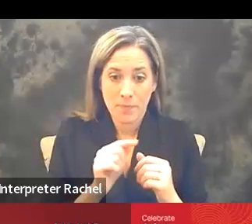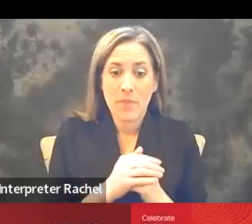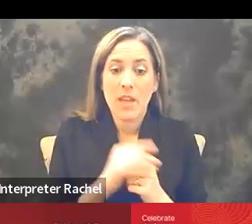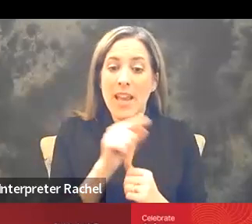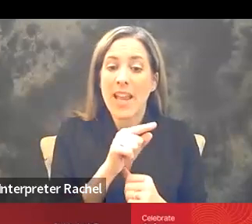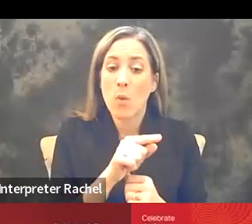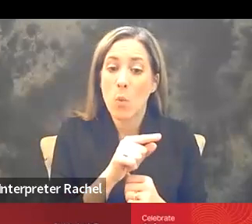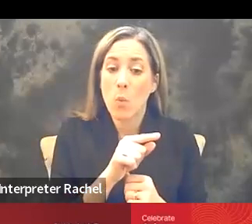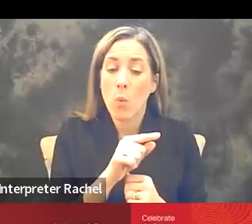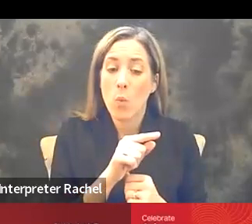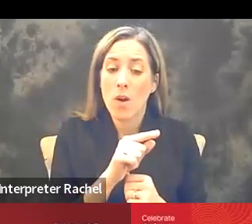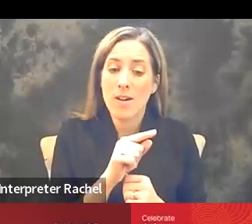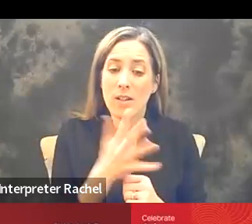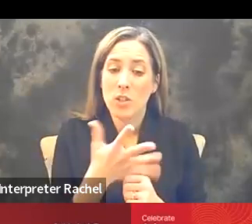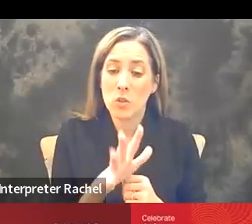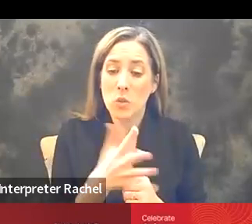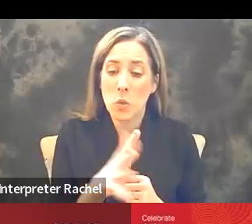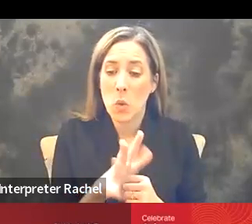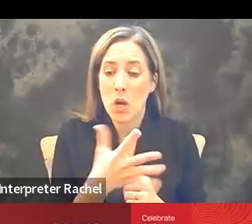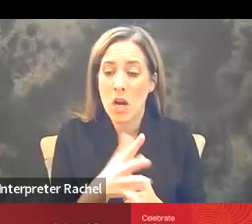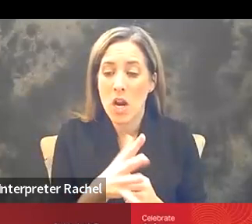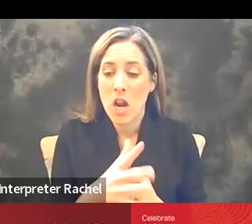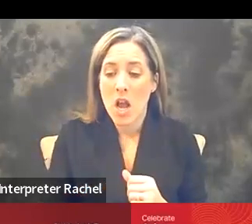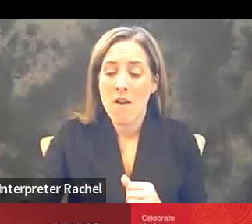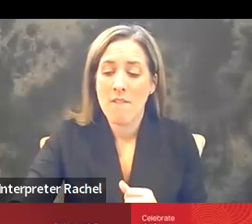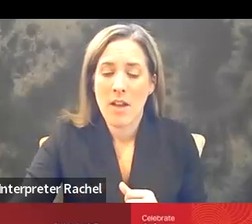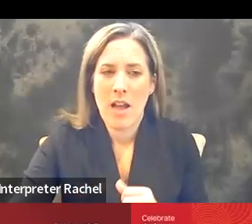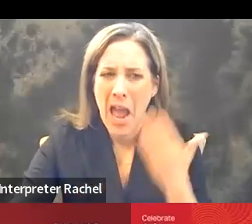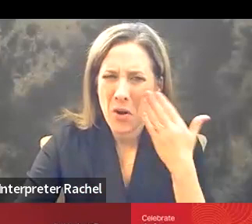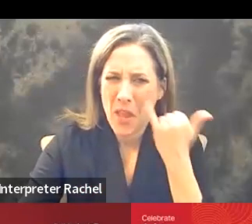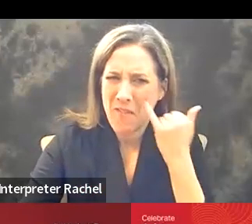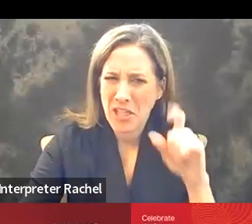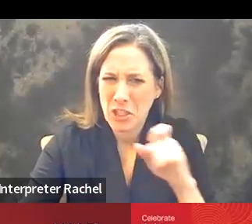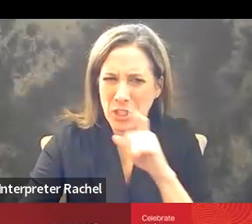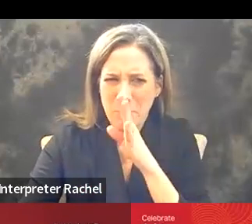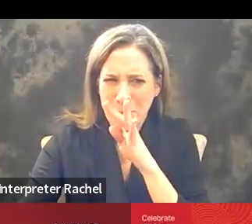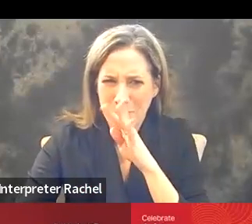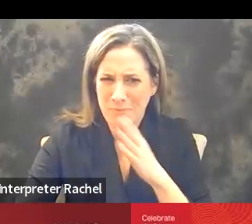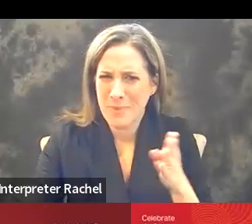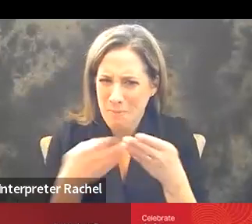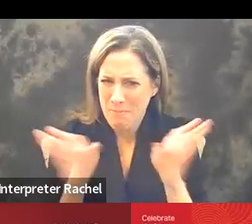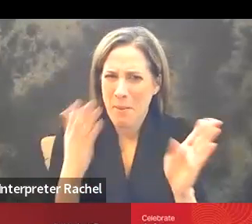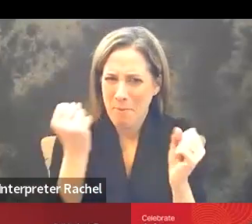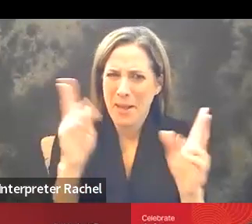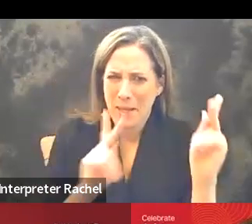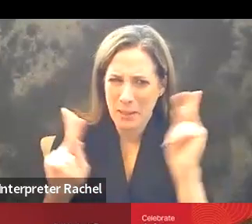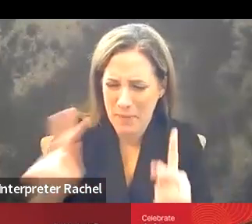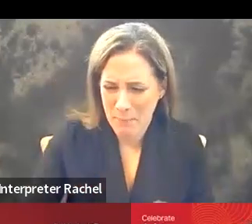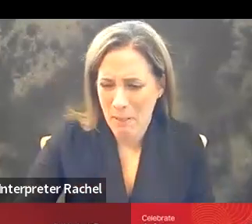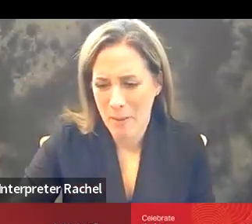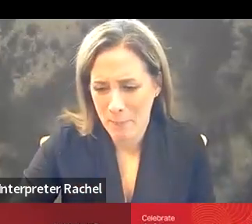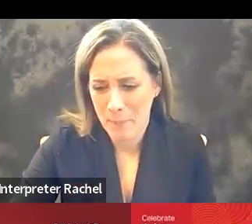was sort of I don't even know if I should talk about it, in public. There's so many people, because it's probably